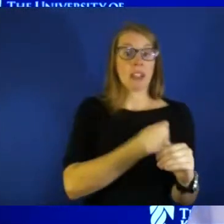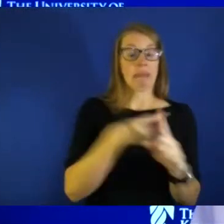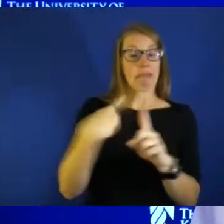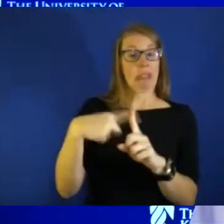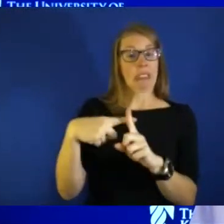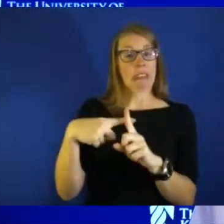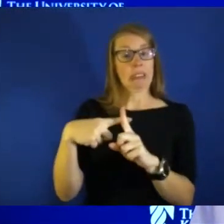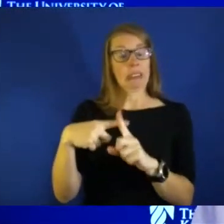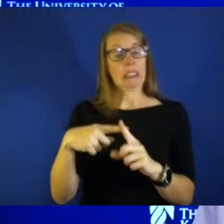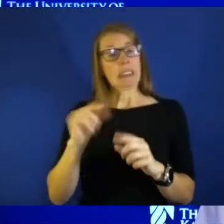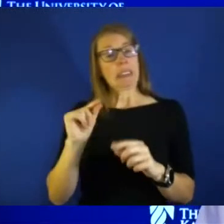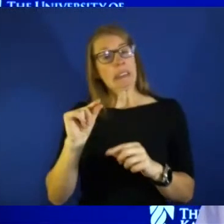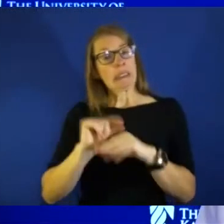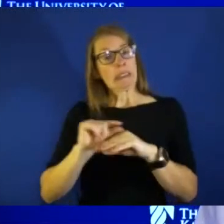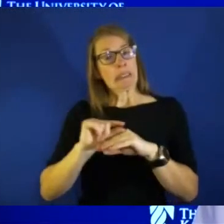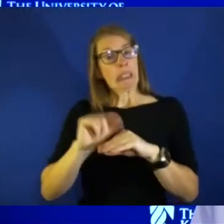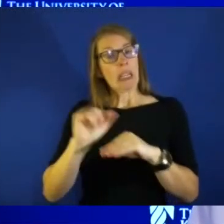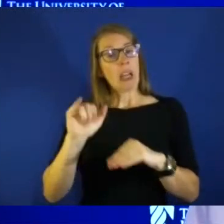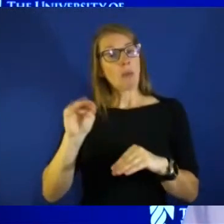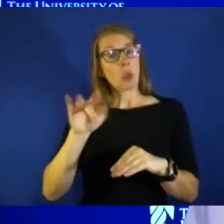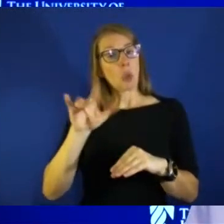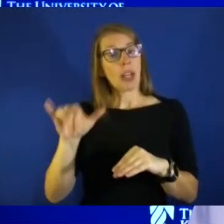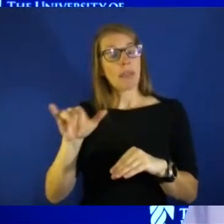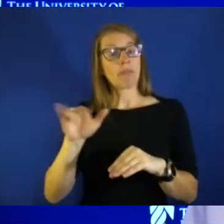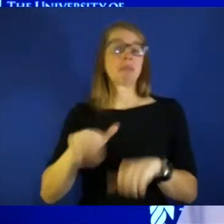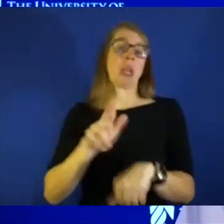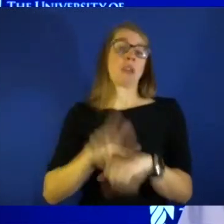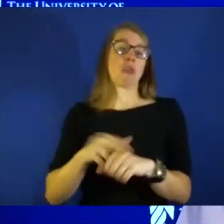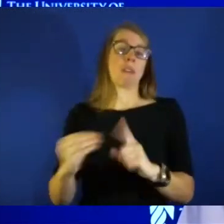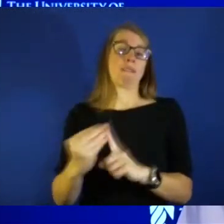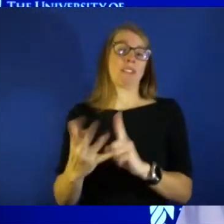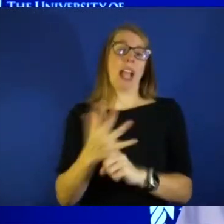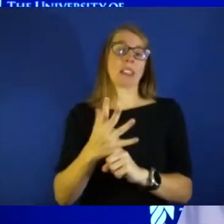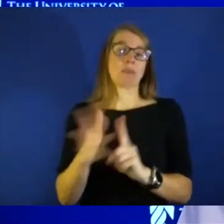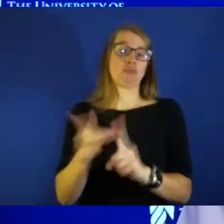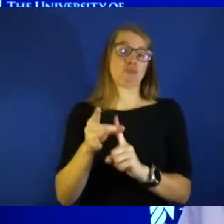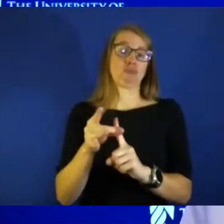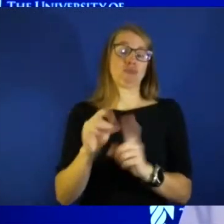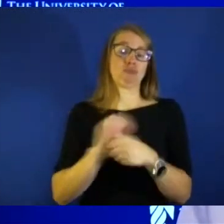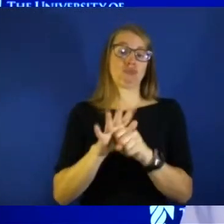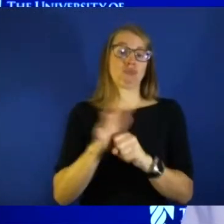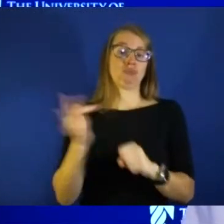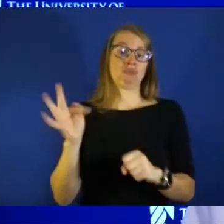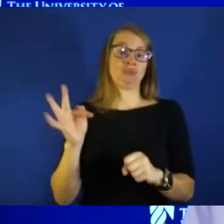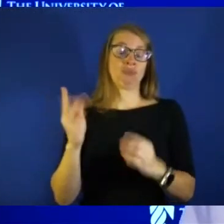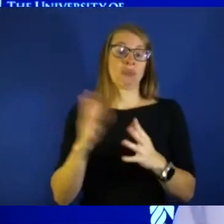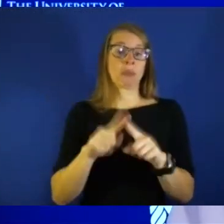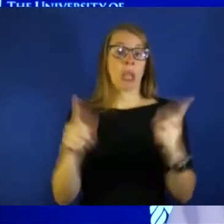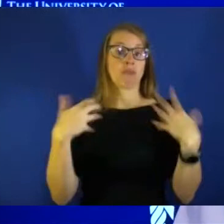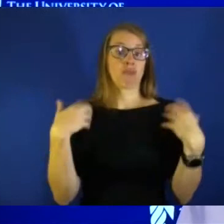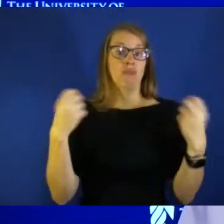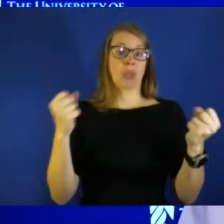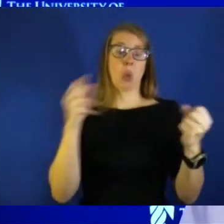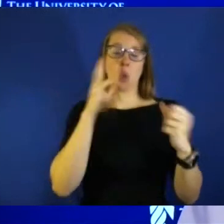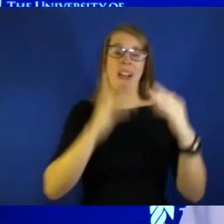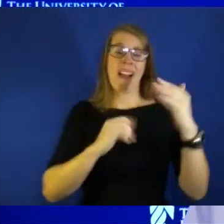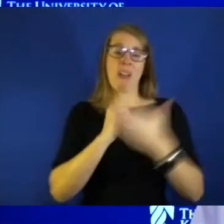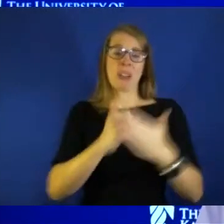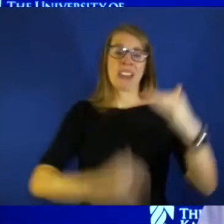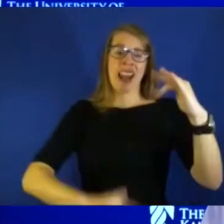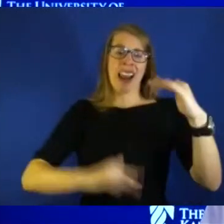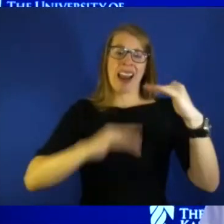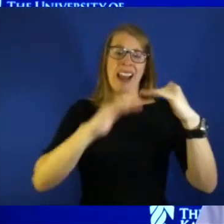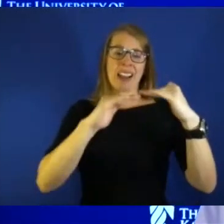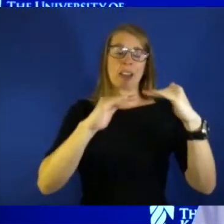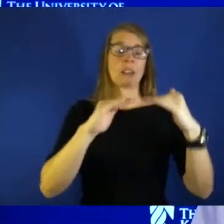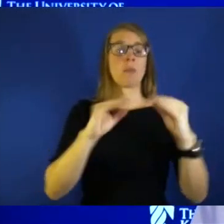from those people that have been naturally infected will help to get towards that as well. But certainly the more percentage and the more